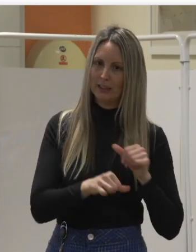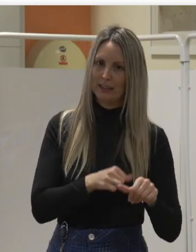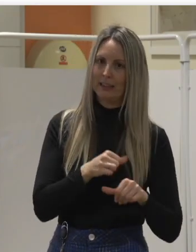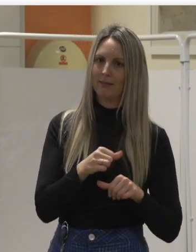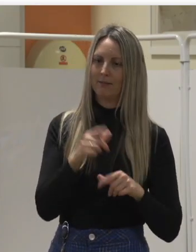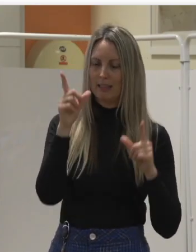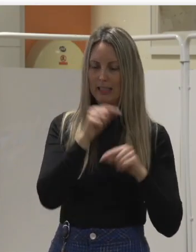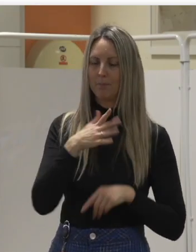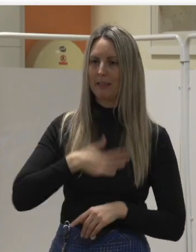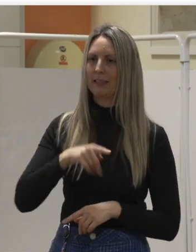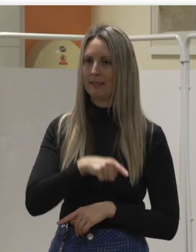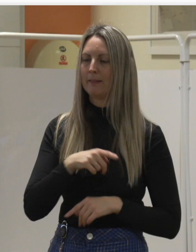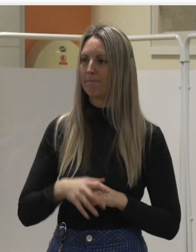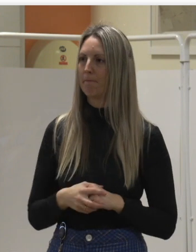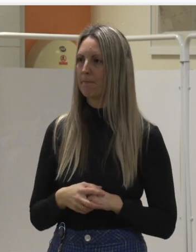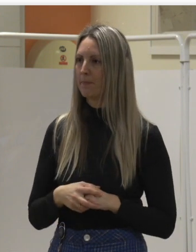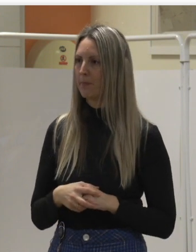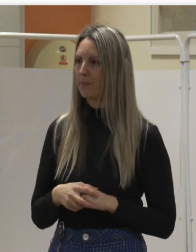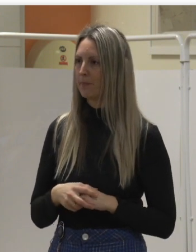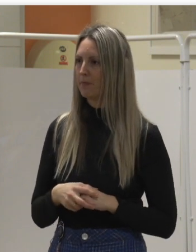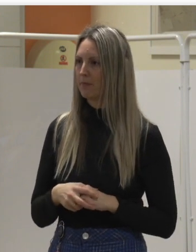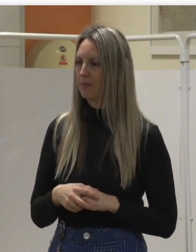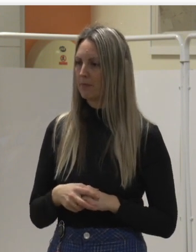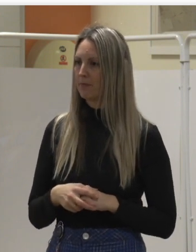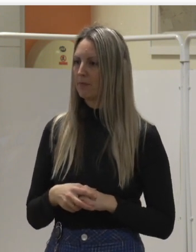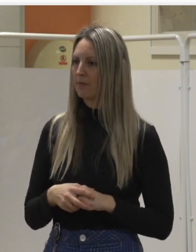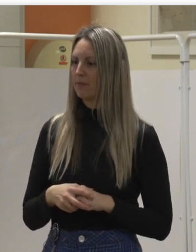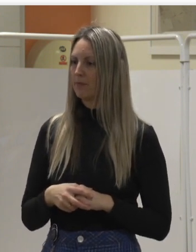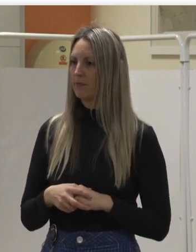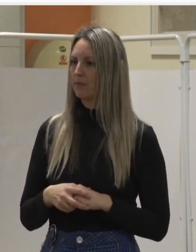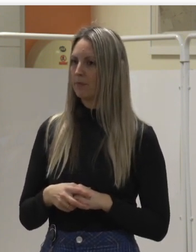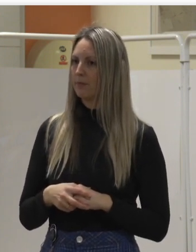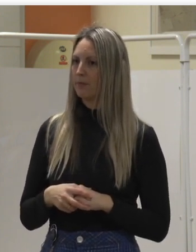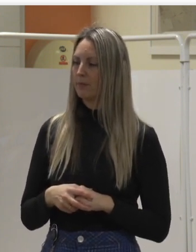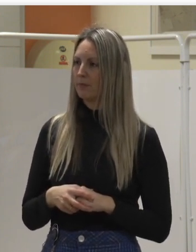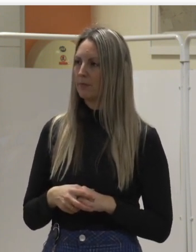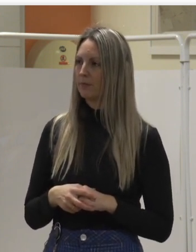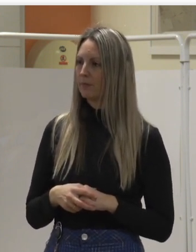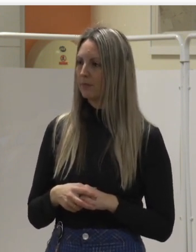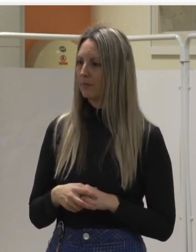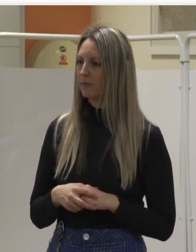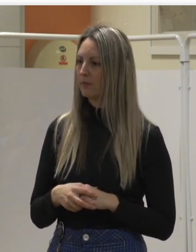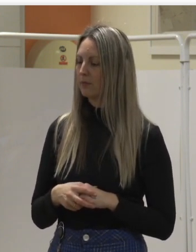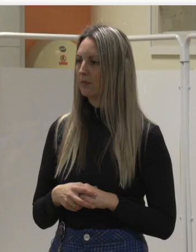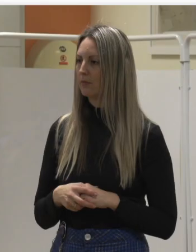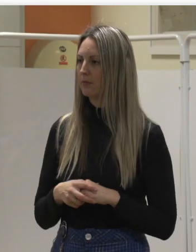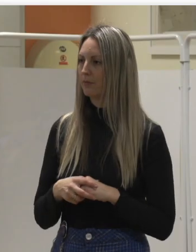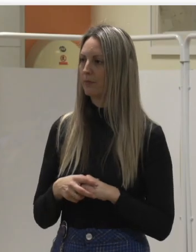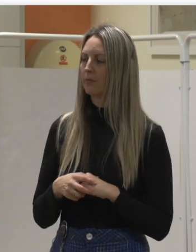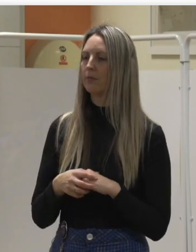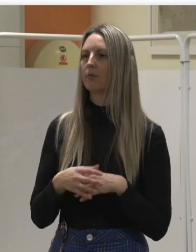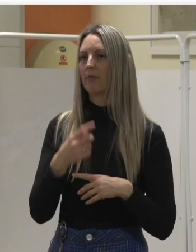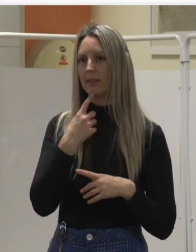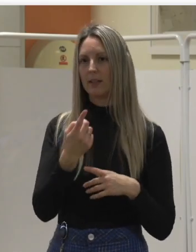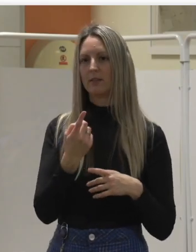about inflammation mediators becoming abnormally high if somebody has got sleep impairment. So you're reducing those